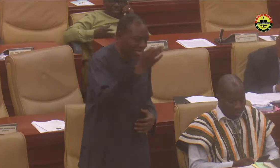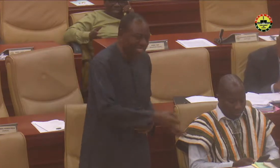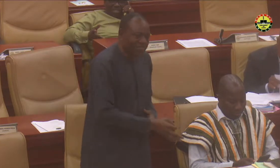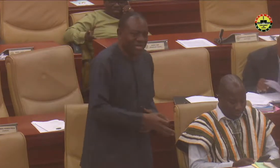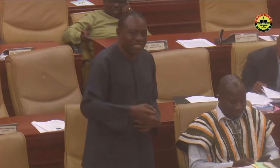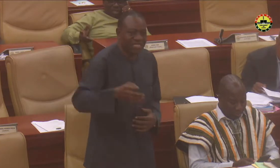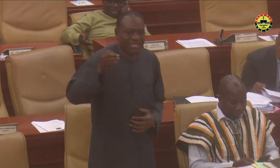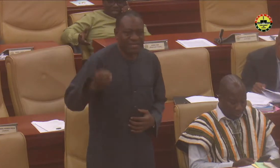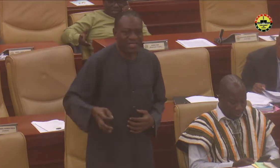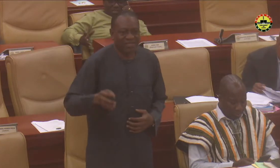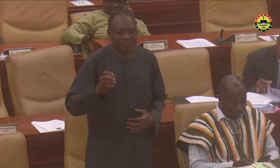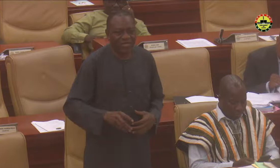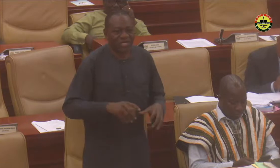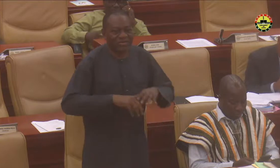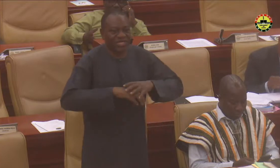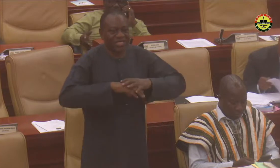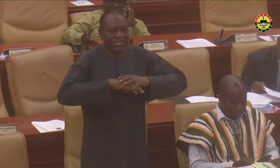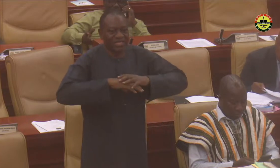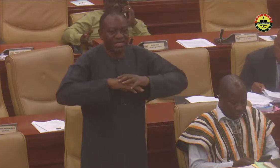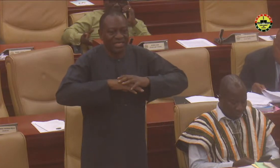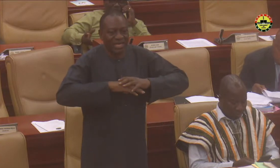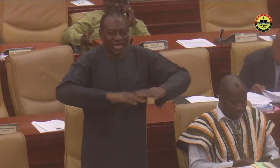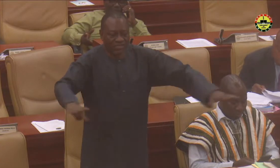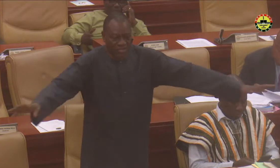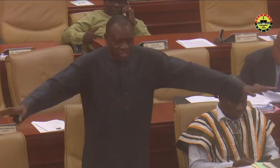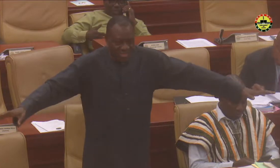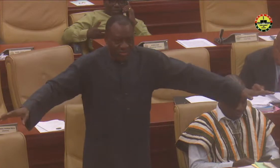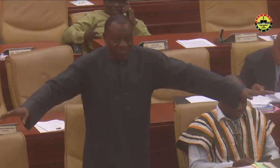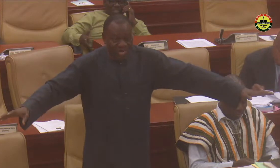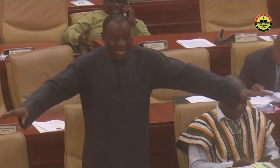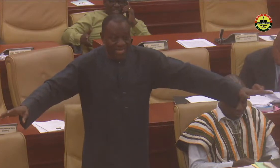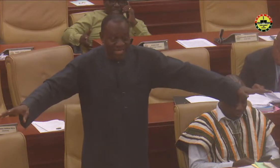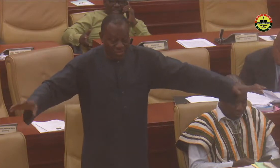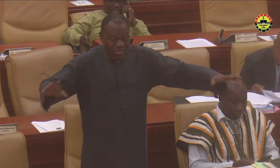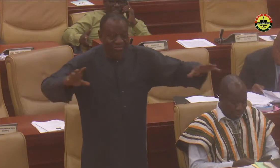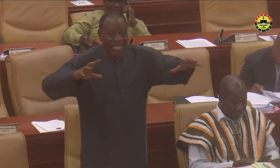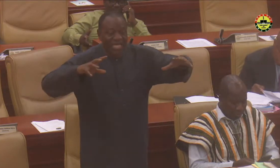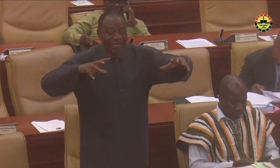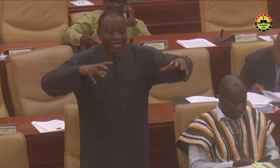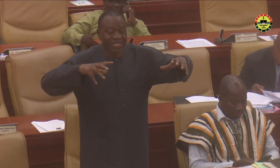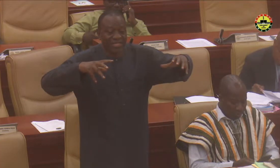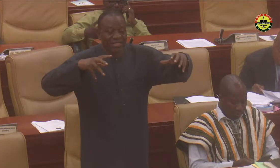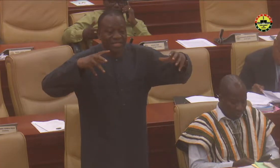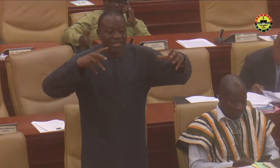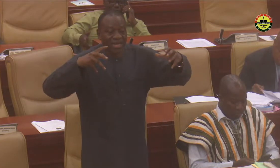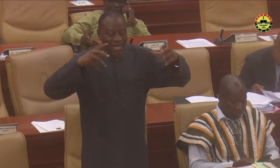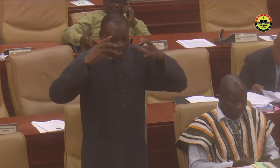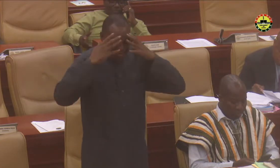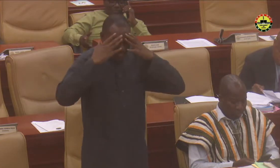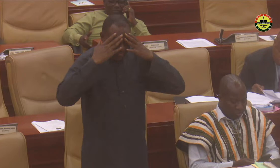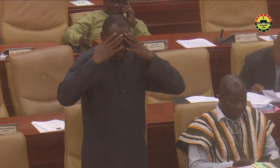government intervention in creating value, in creating electricity supply, in creating,